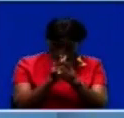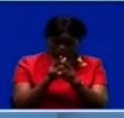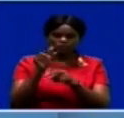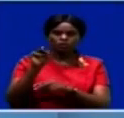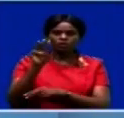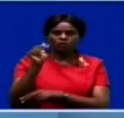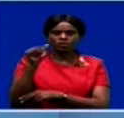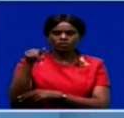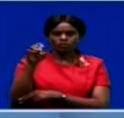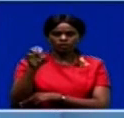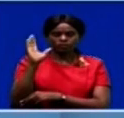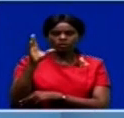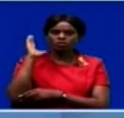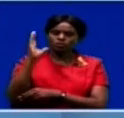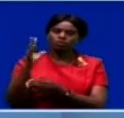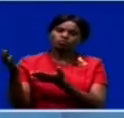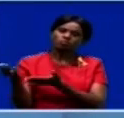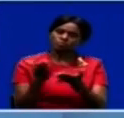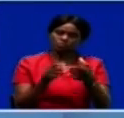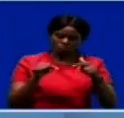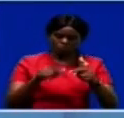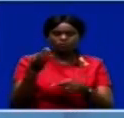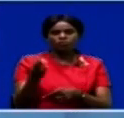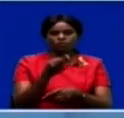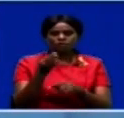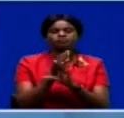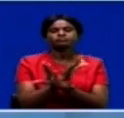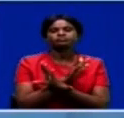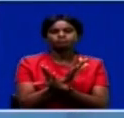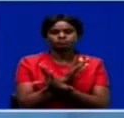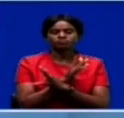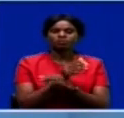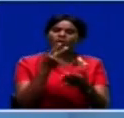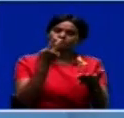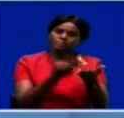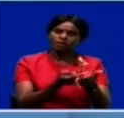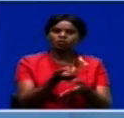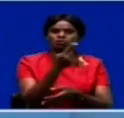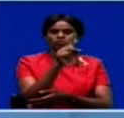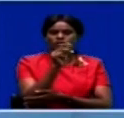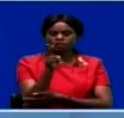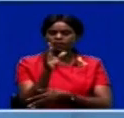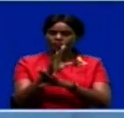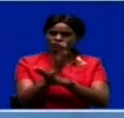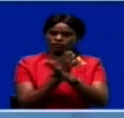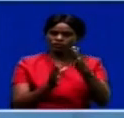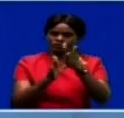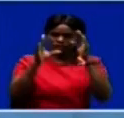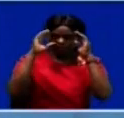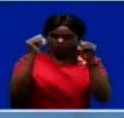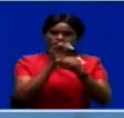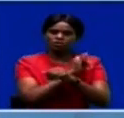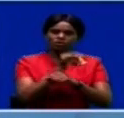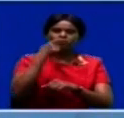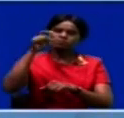Mr. Mwape's remains will be repatriated on Friday. Mr. Mwape was initially admitted at UTH before Vice President Inongewina